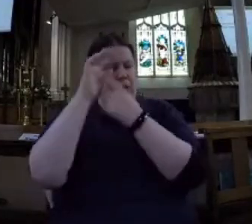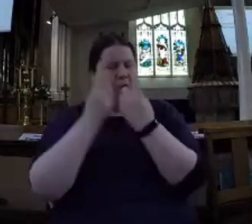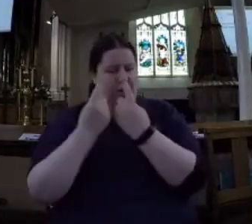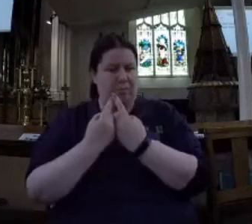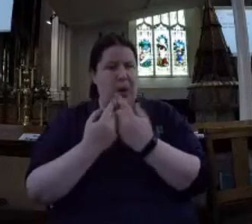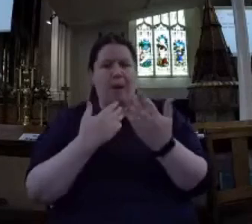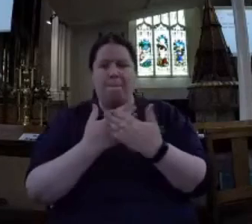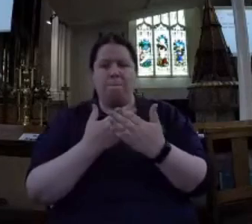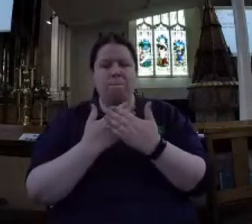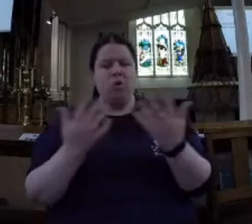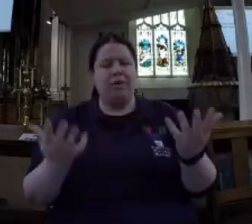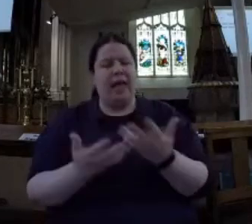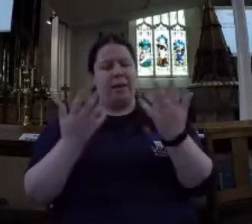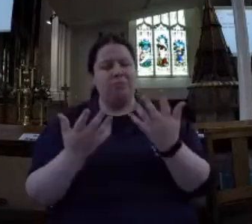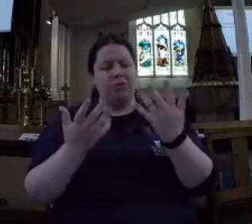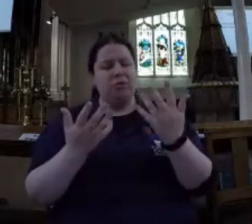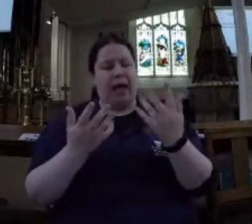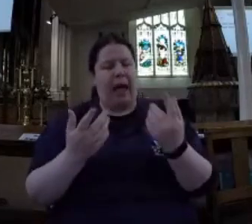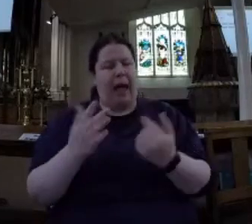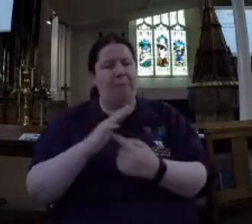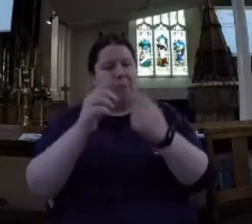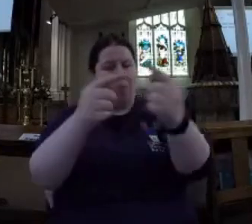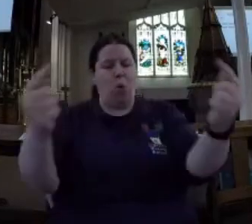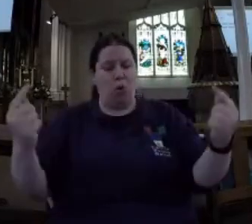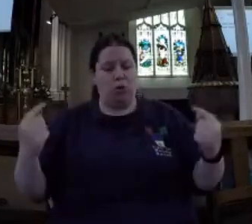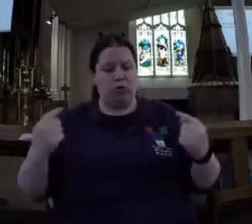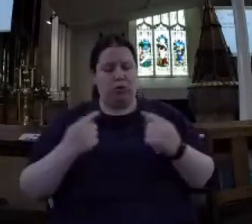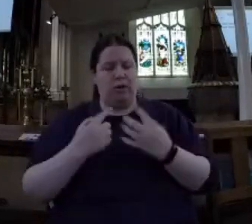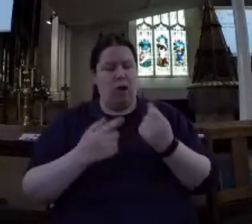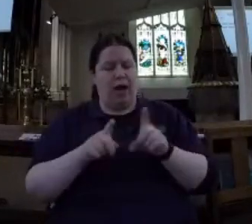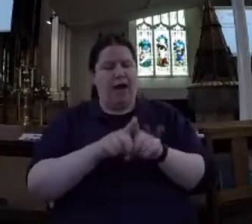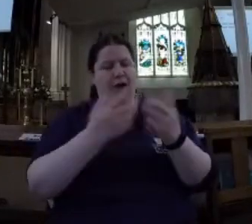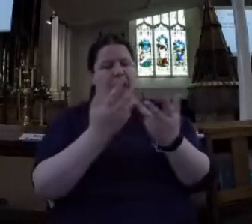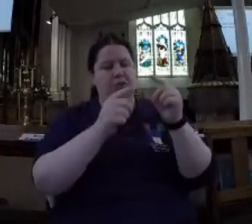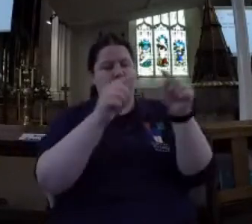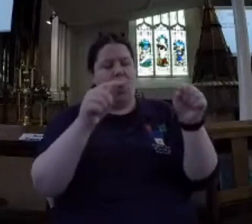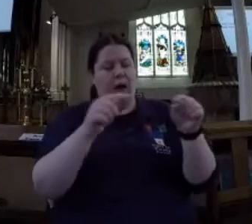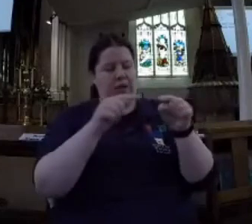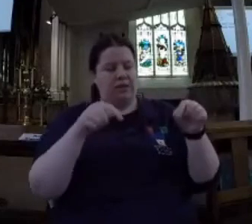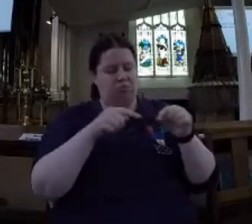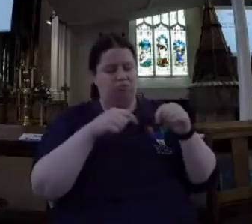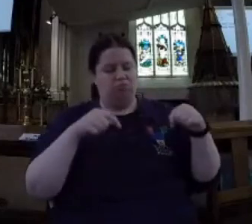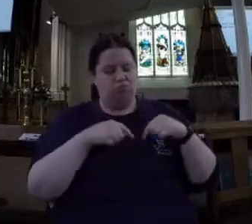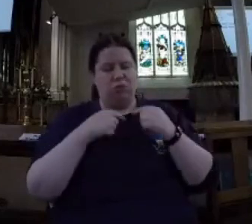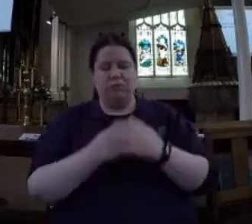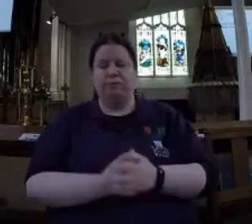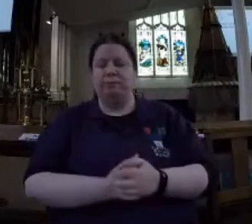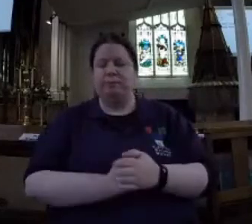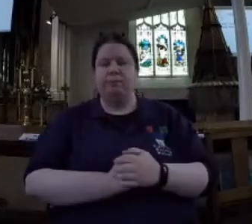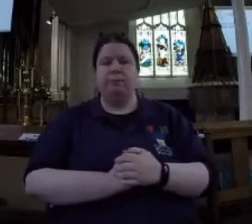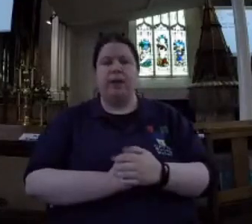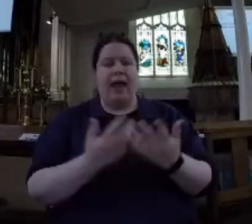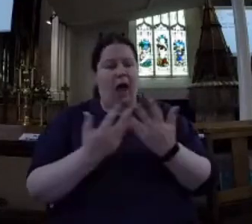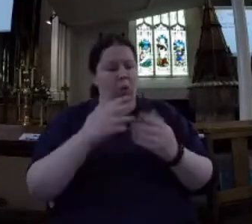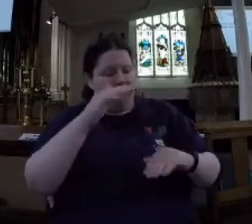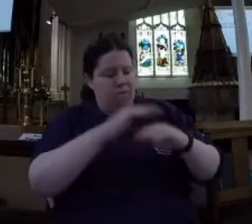board which is made up of squares. So another thing we need to think about is how we play the game, is how we fill those squares with what matters most.